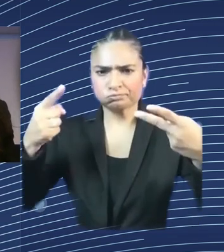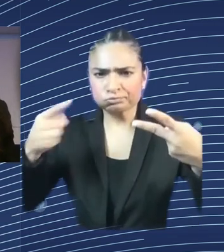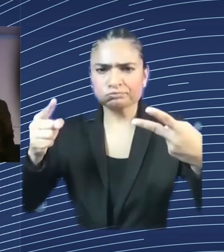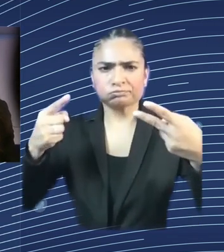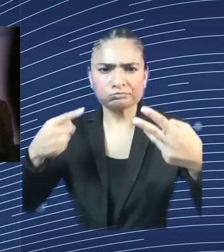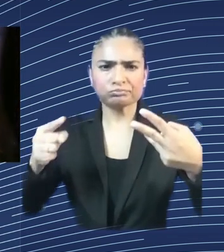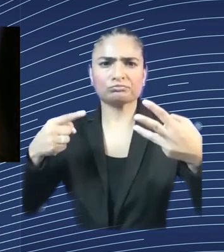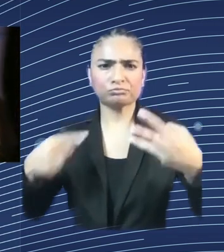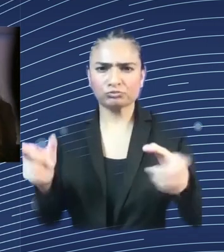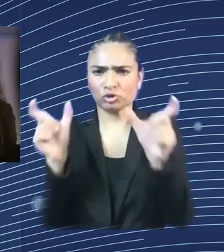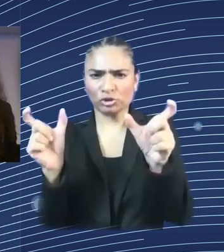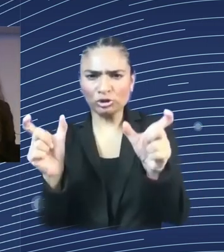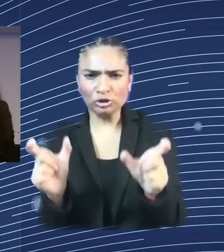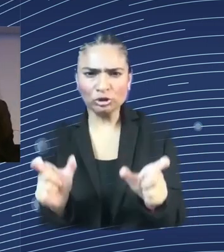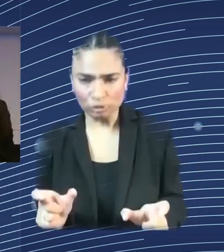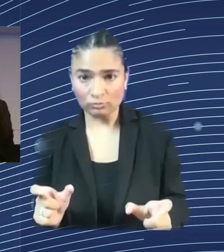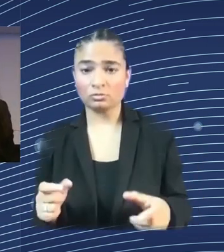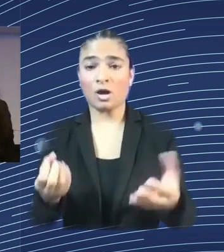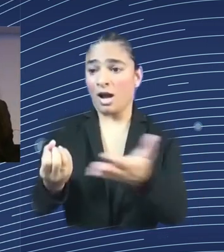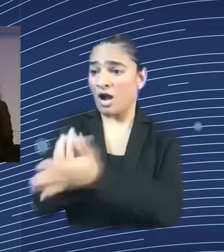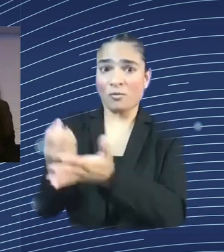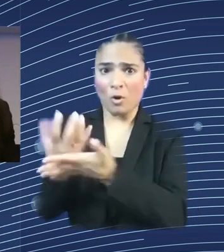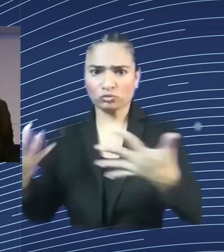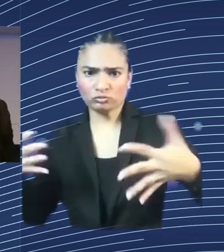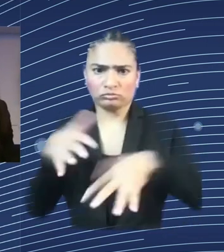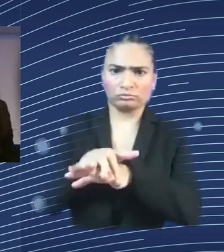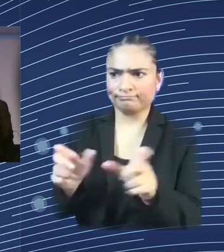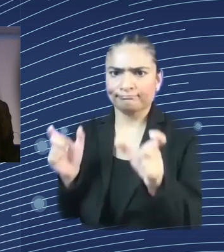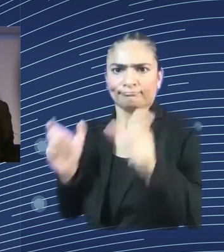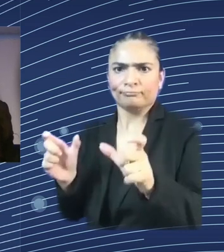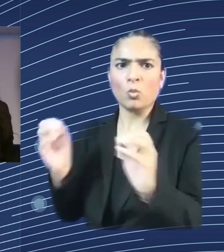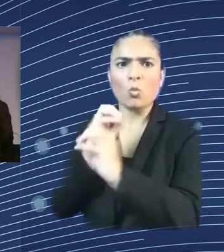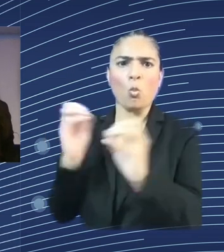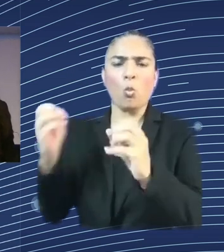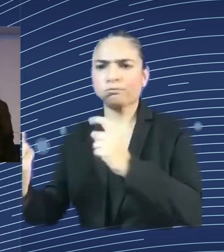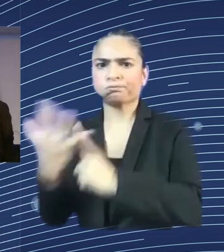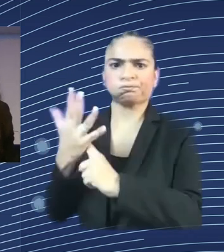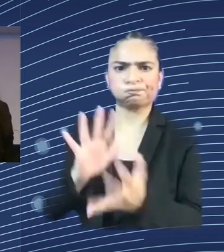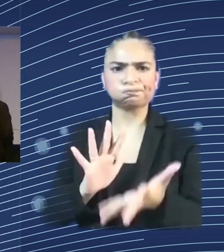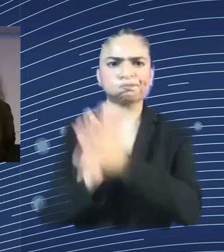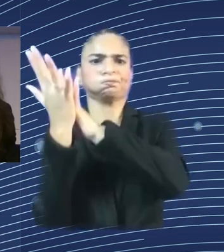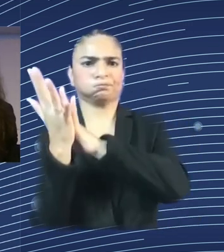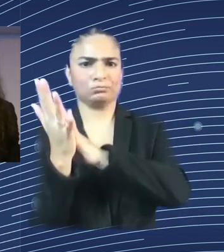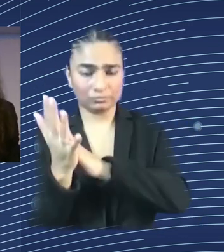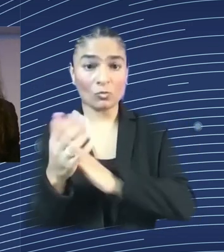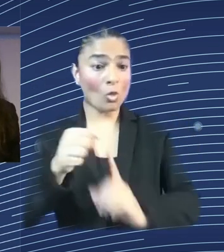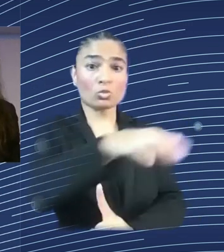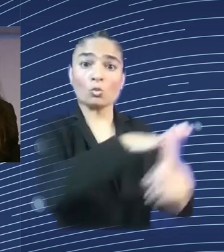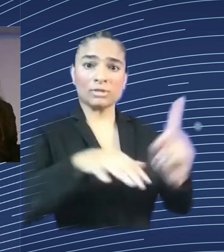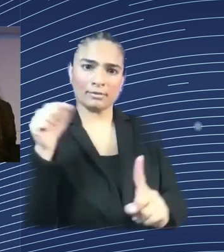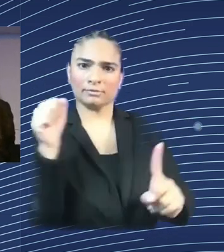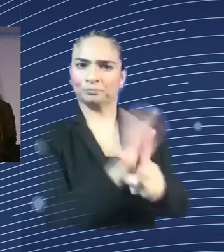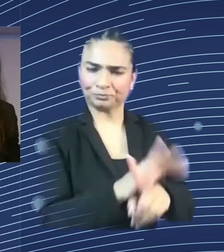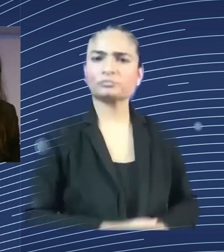Galdon, Ethicas founder and CEO, always tells, that is basically when we eat yogurt, we know that